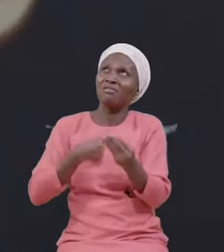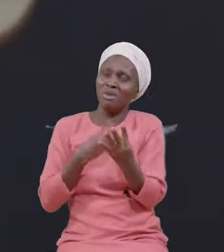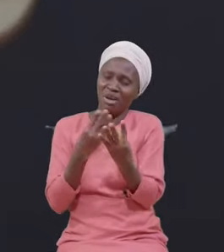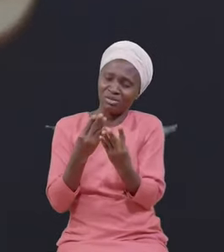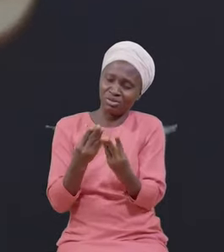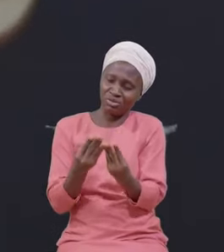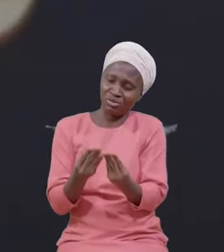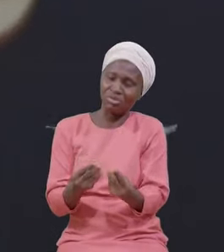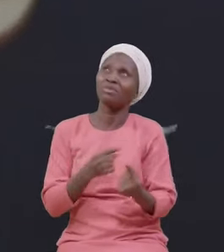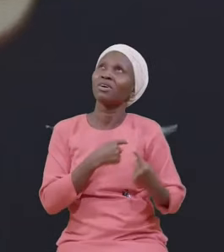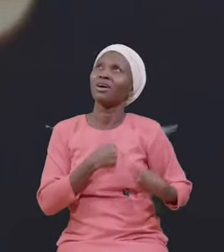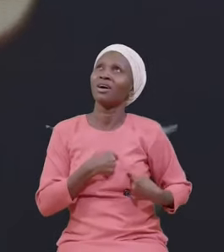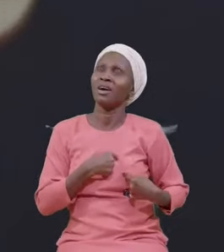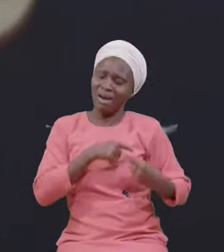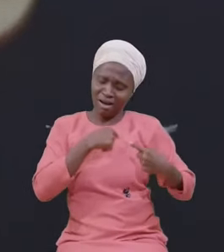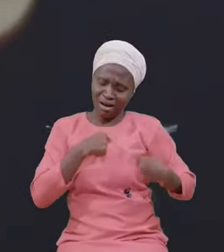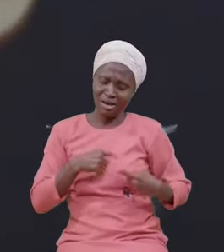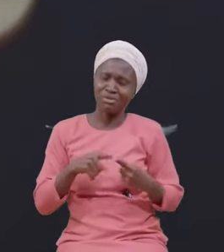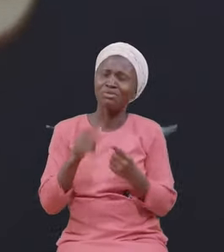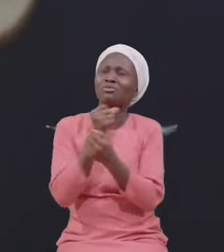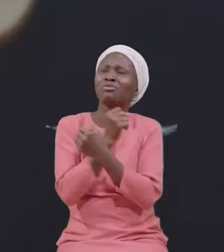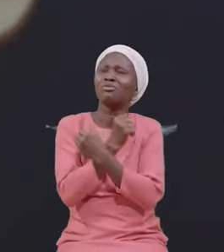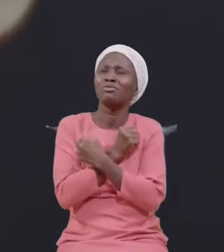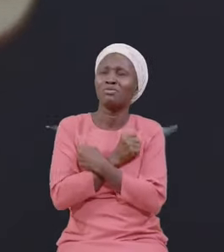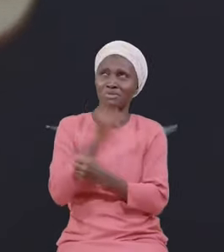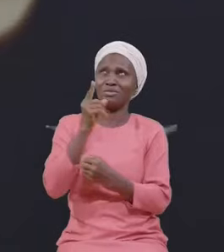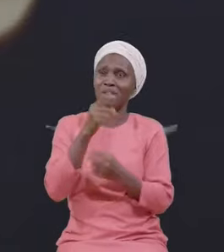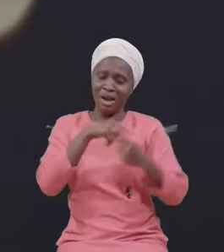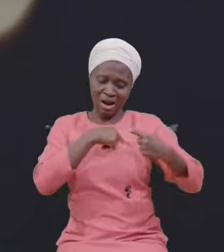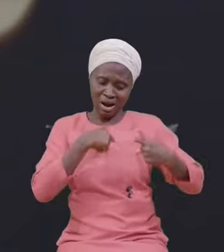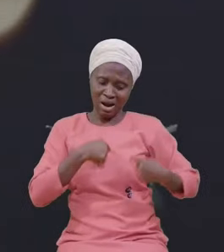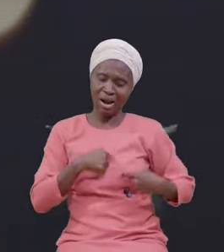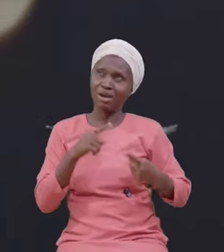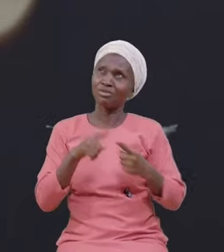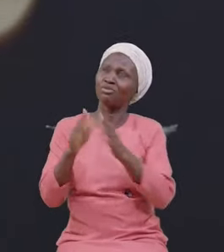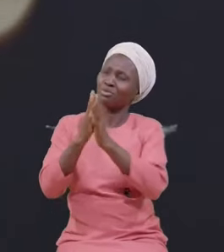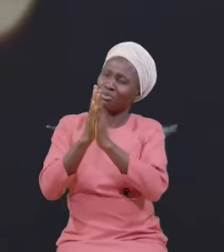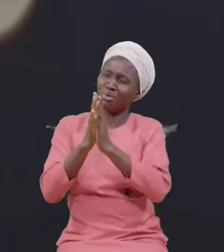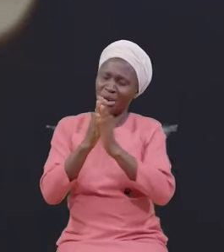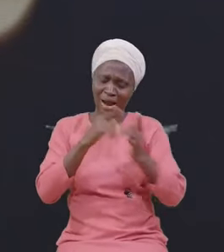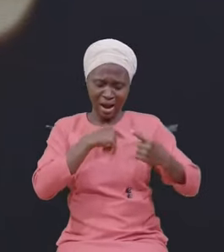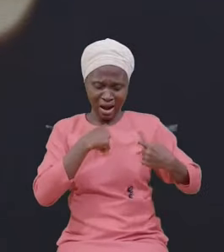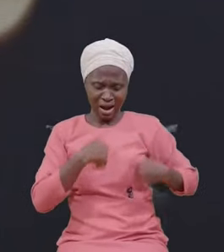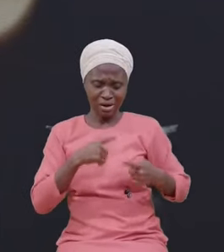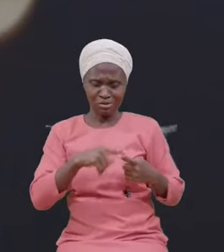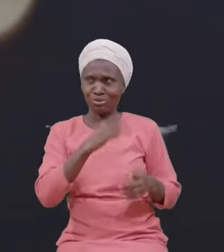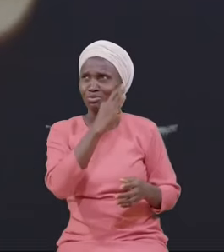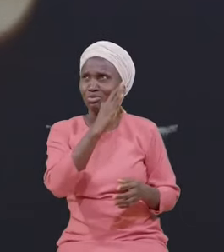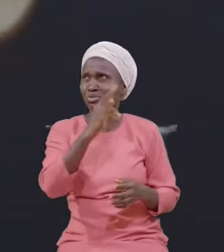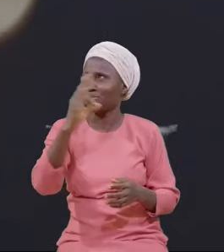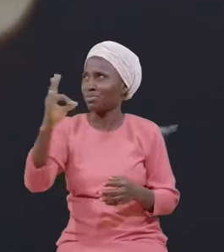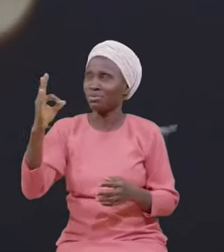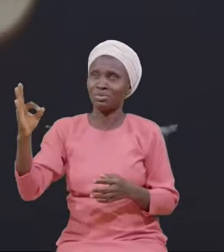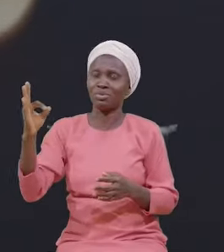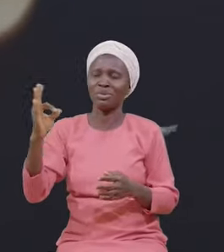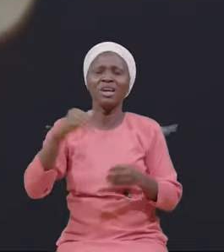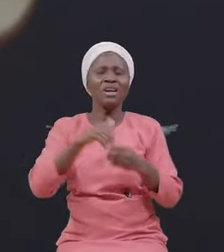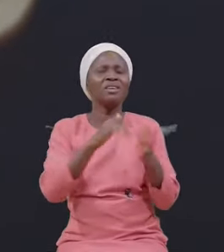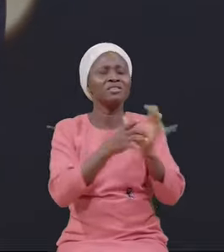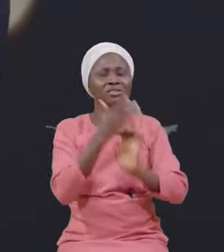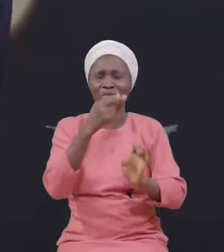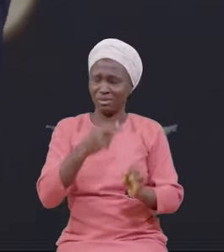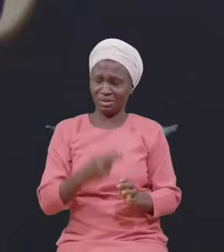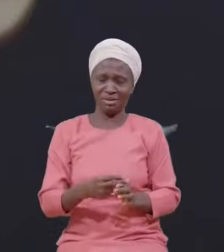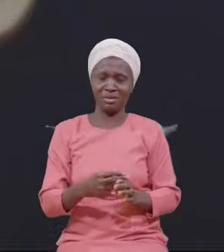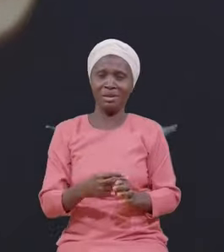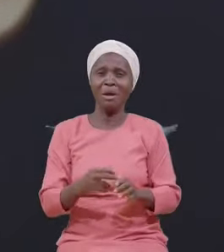you a heart to pray a heart to evangelize in the mighty name of Jesus uh pray